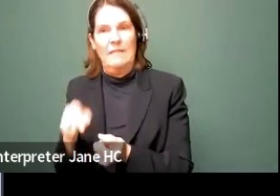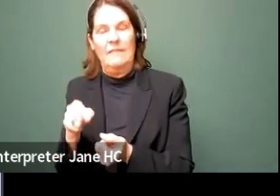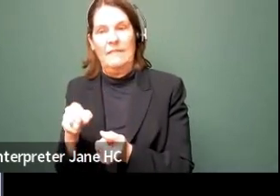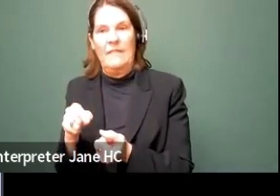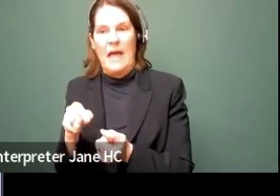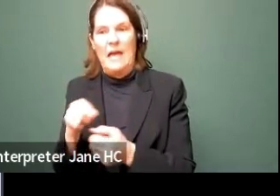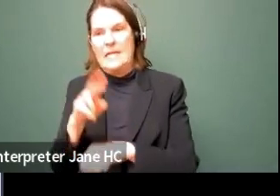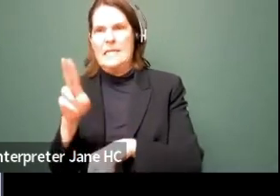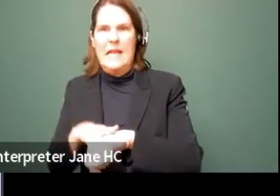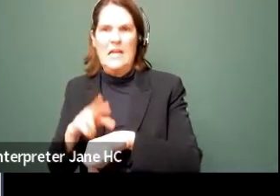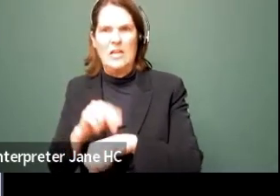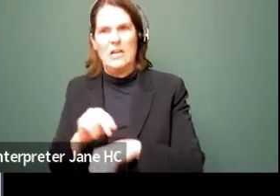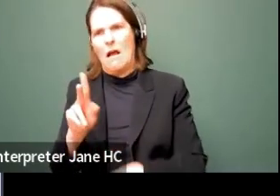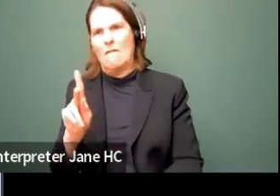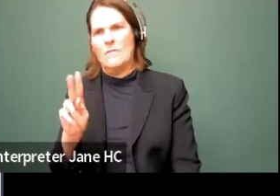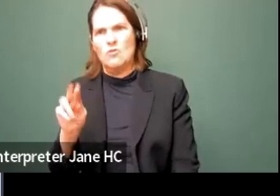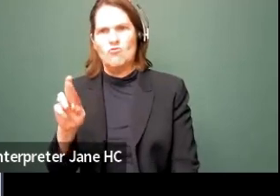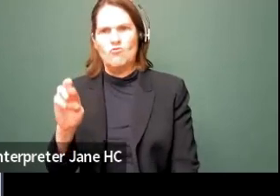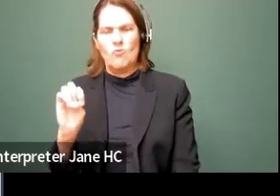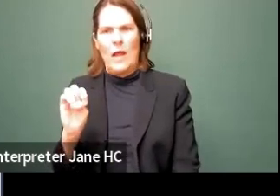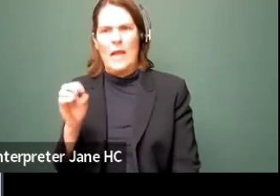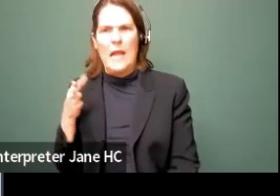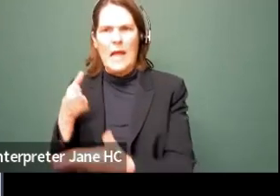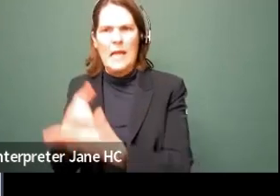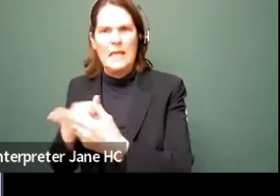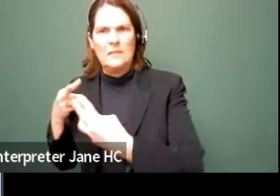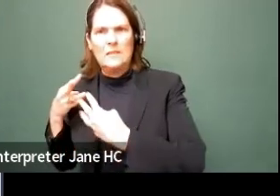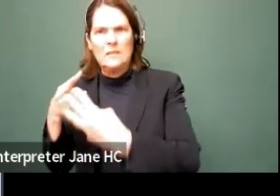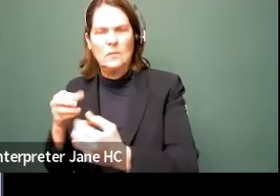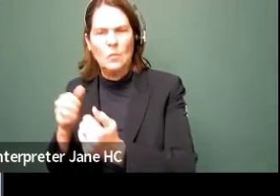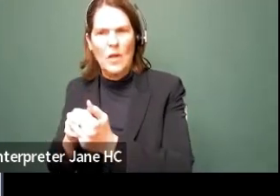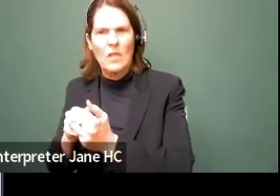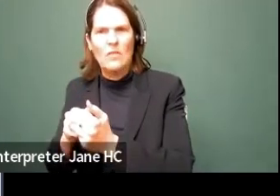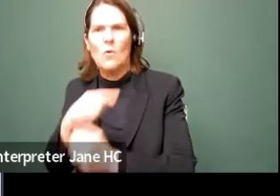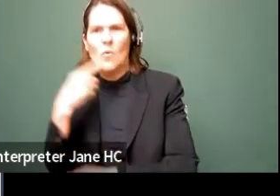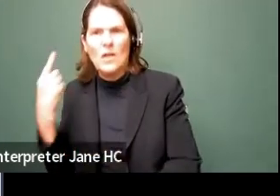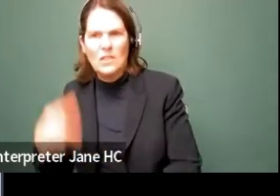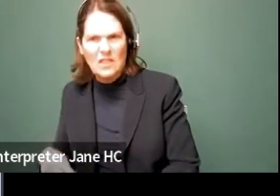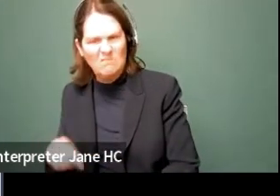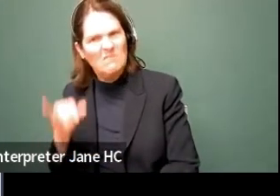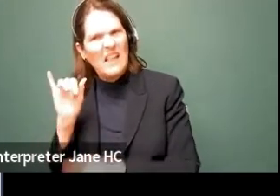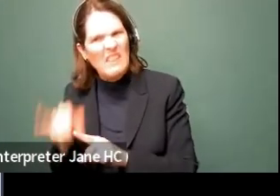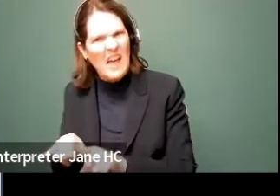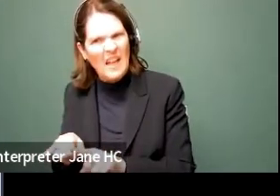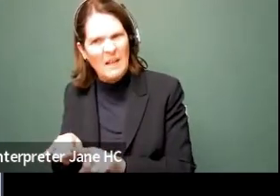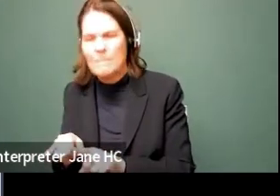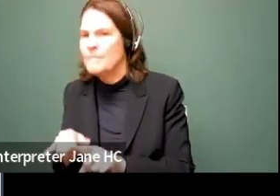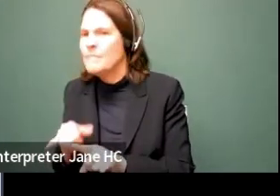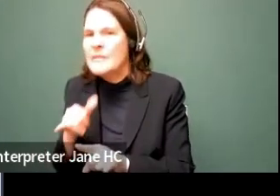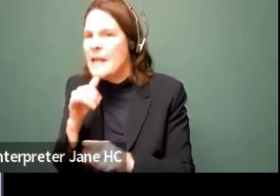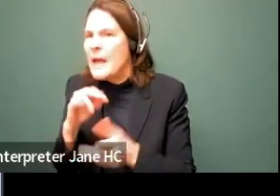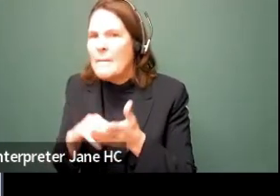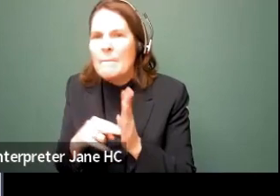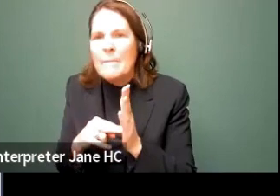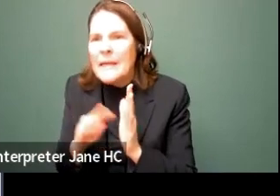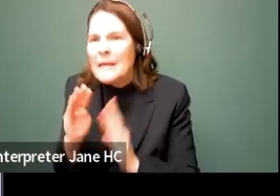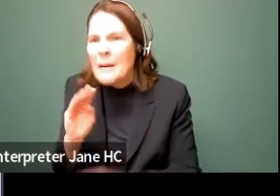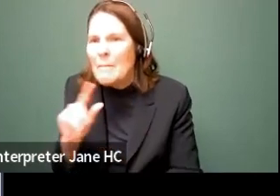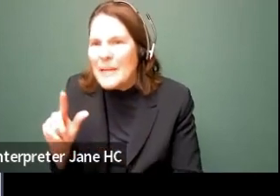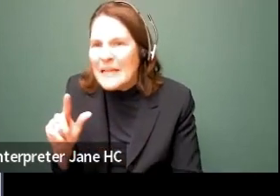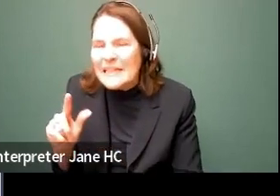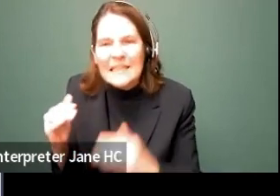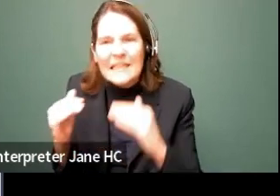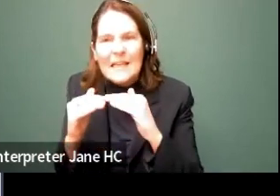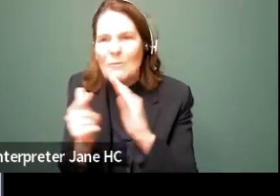of Ukraine in its war against Russia, or something to that effect. It does not carry the full effect of